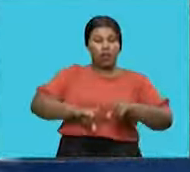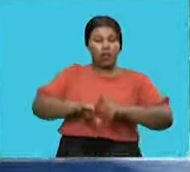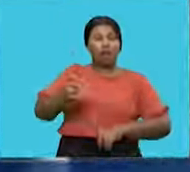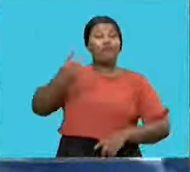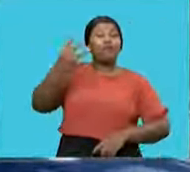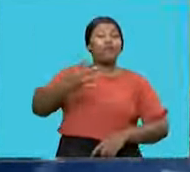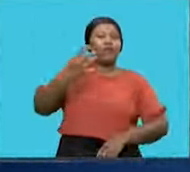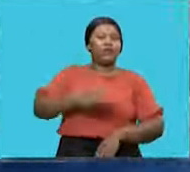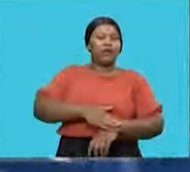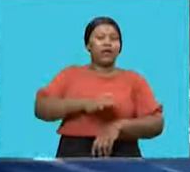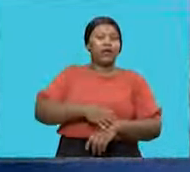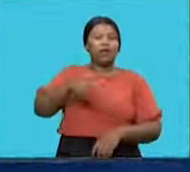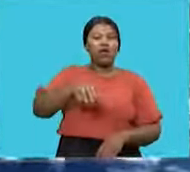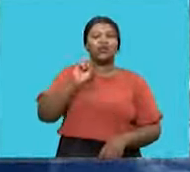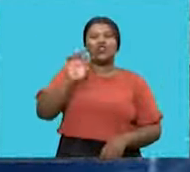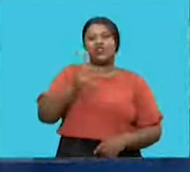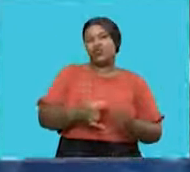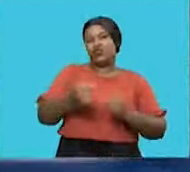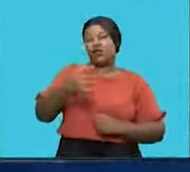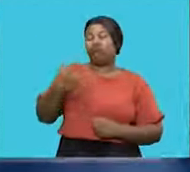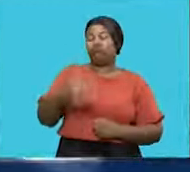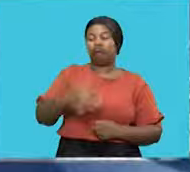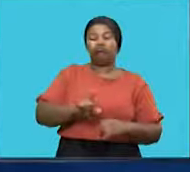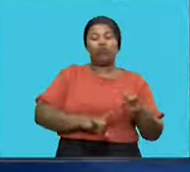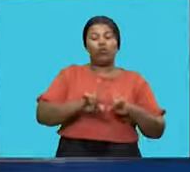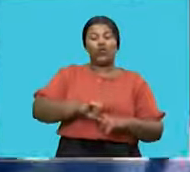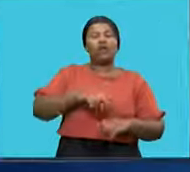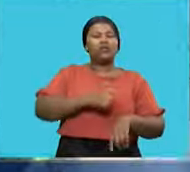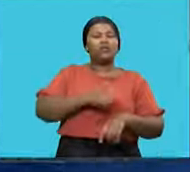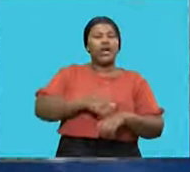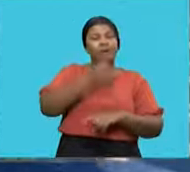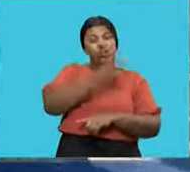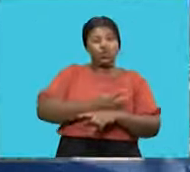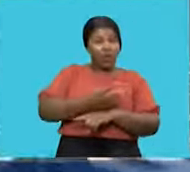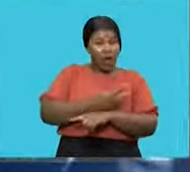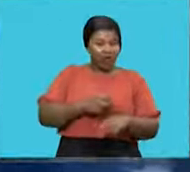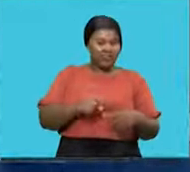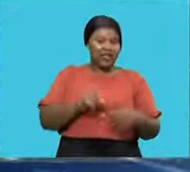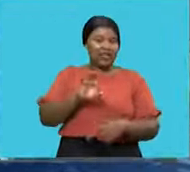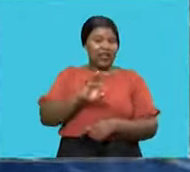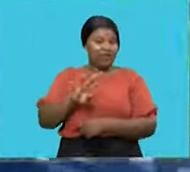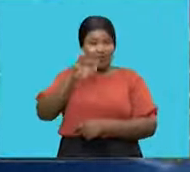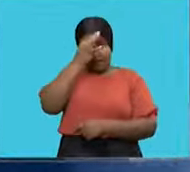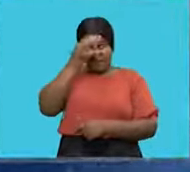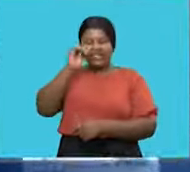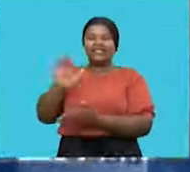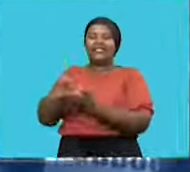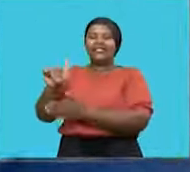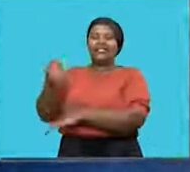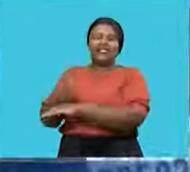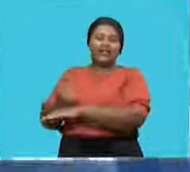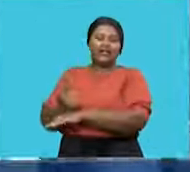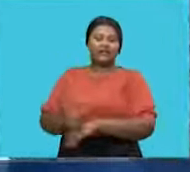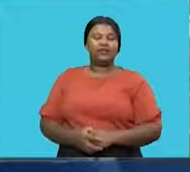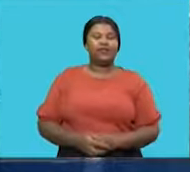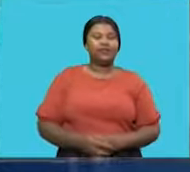Van Sail, who is currently in the form of her life, won the race in the time of 2 hours 34 minutes 16 seconds.